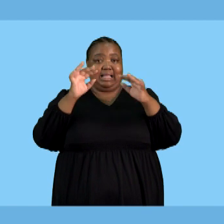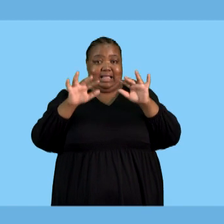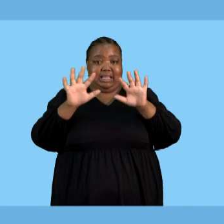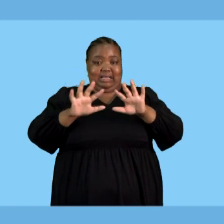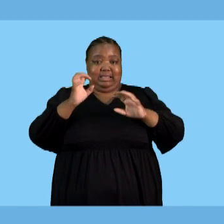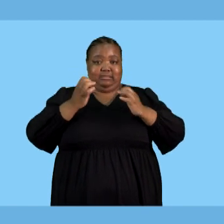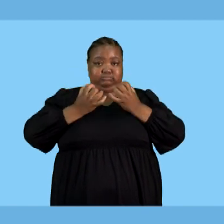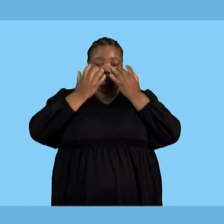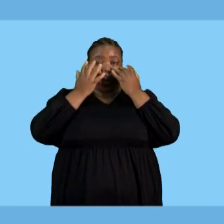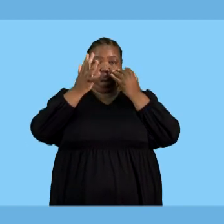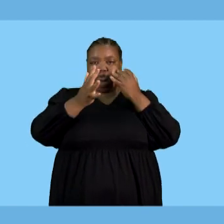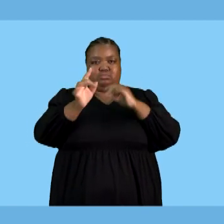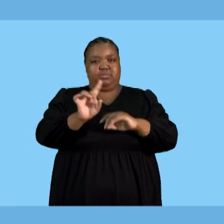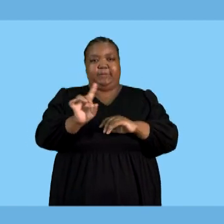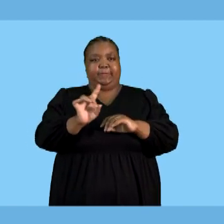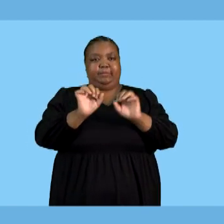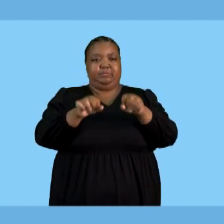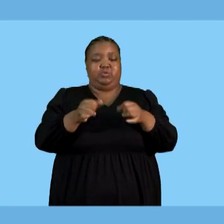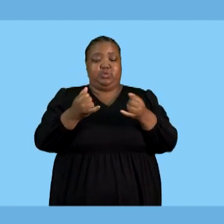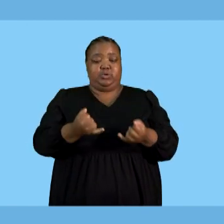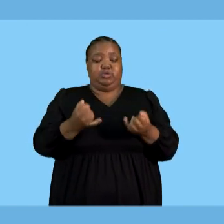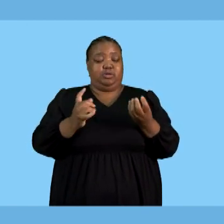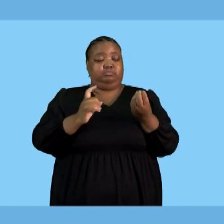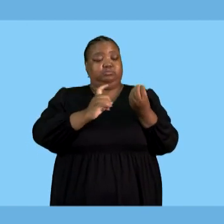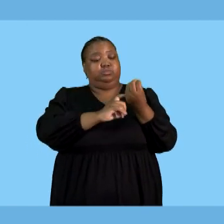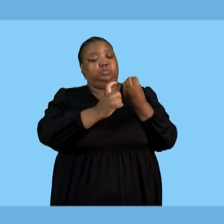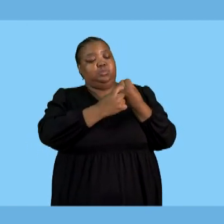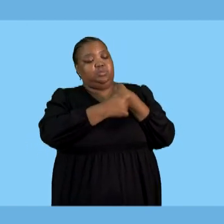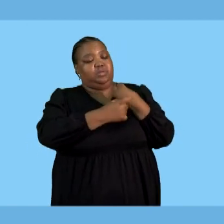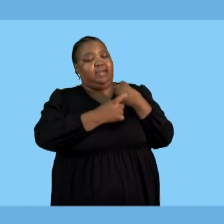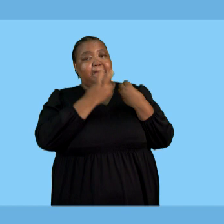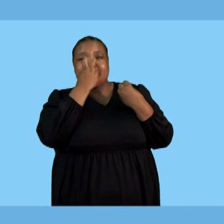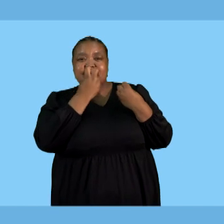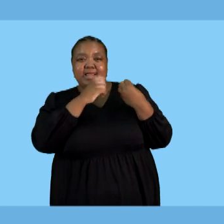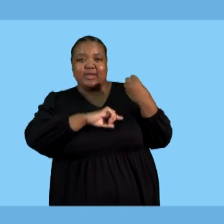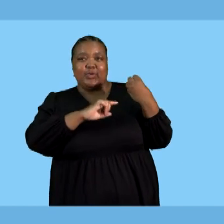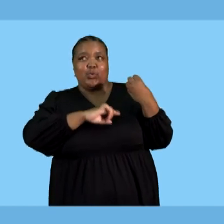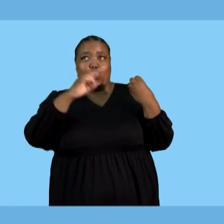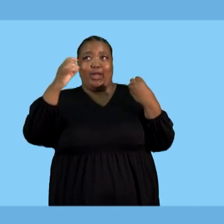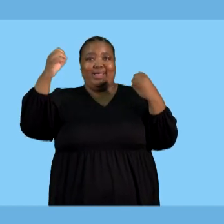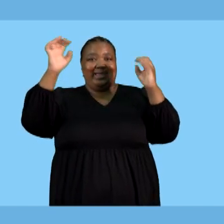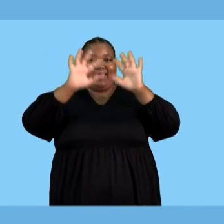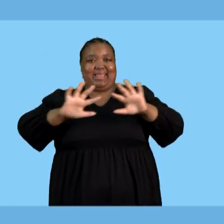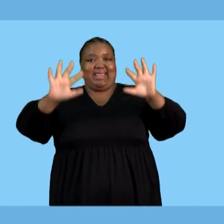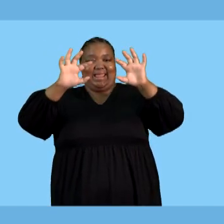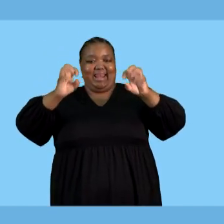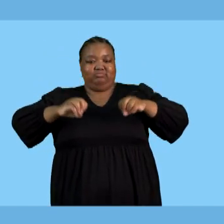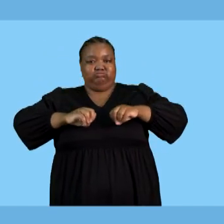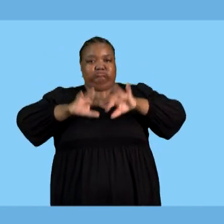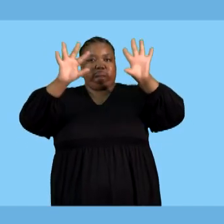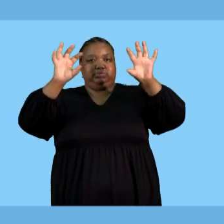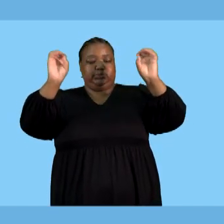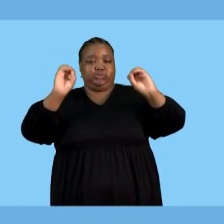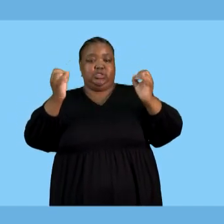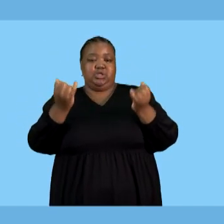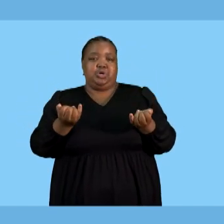which is why the spots appear black, because there's no reflection of any color. So basically what we are seeing is we are